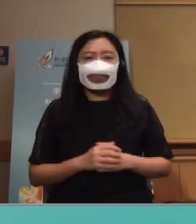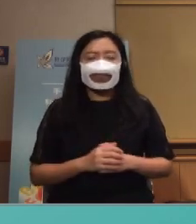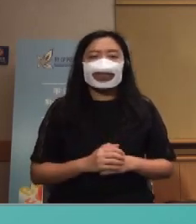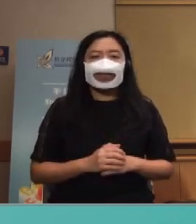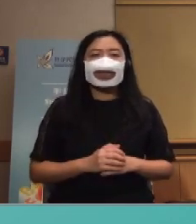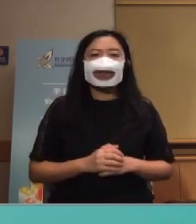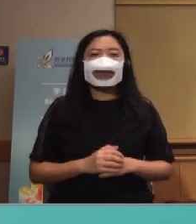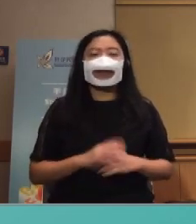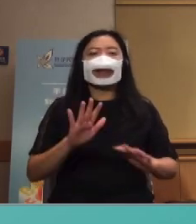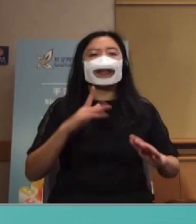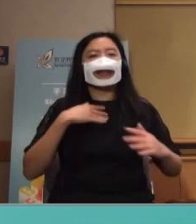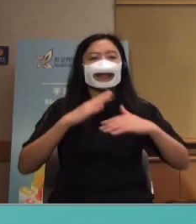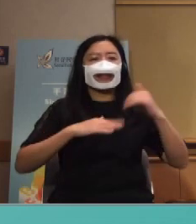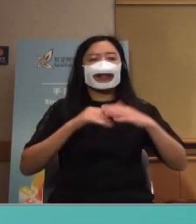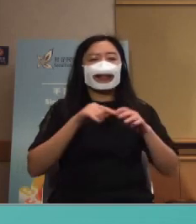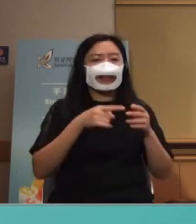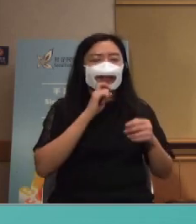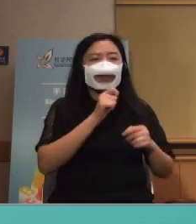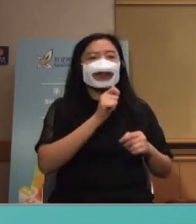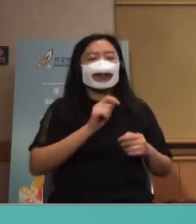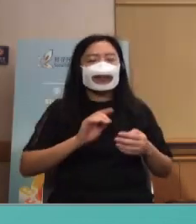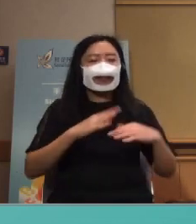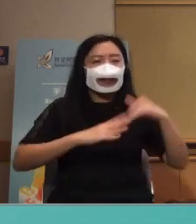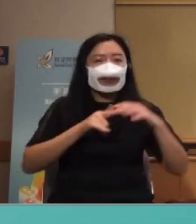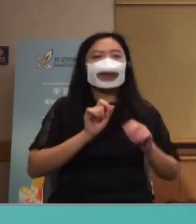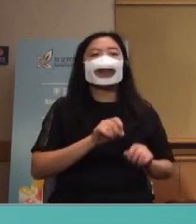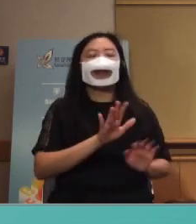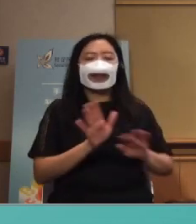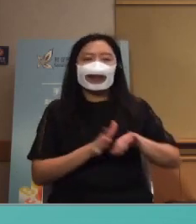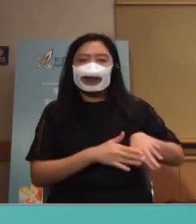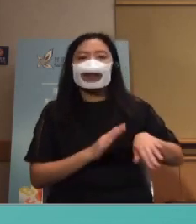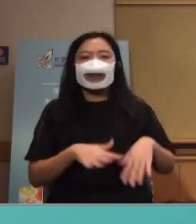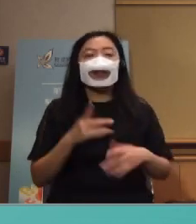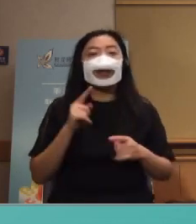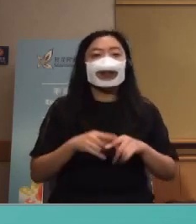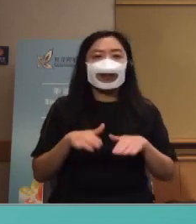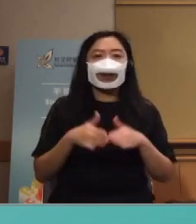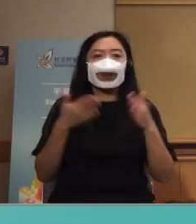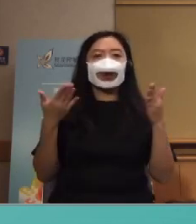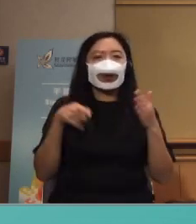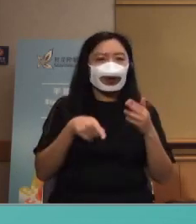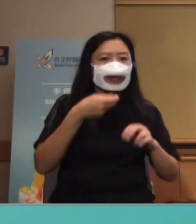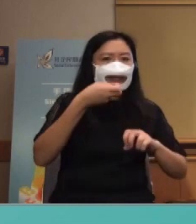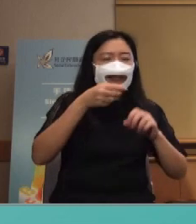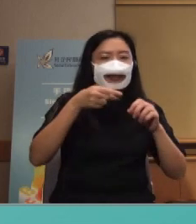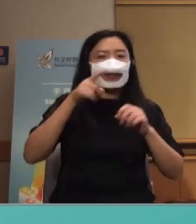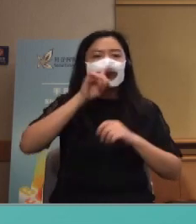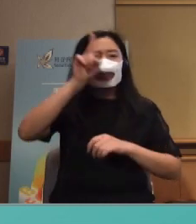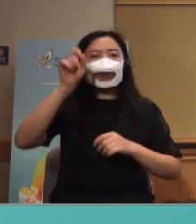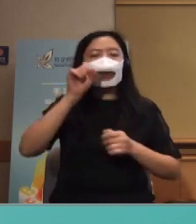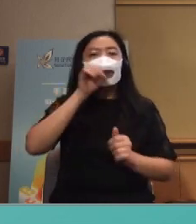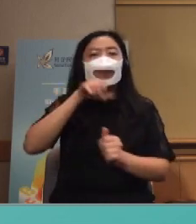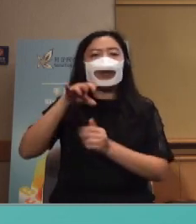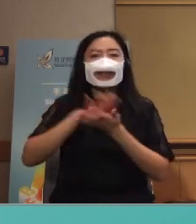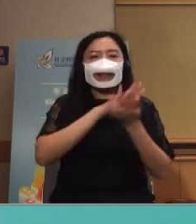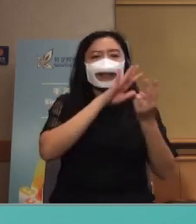Yeah. So I think to start, right, McKinsey, a lot of really smart consultants, they say by the year 2030, 5 billion people